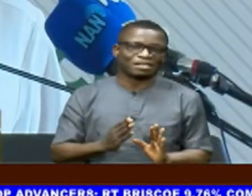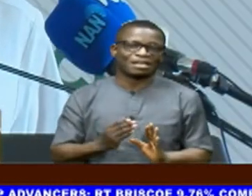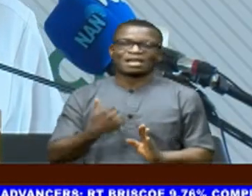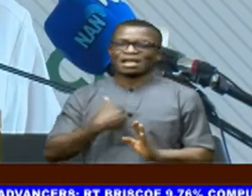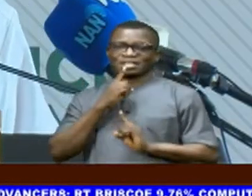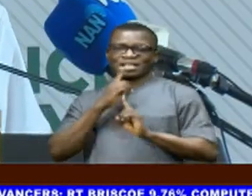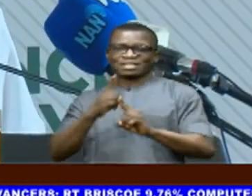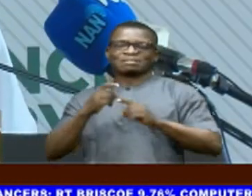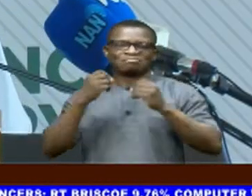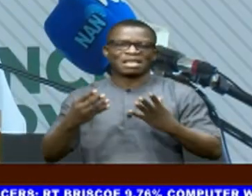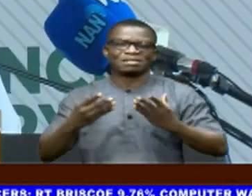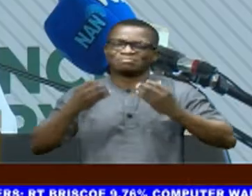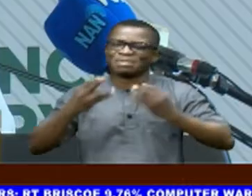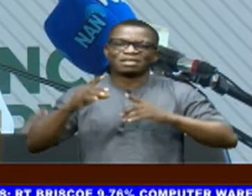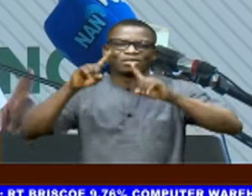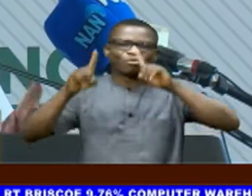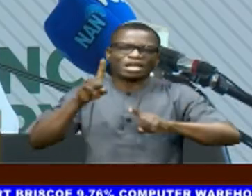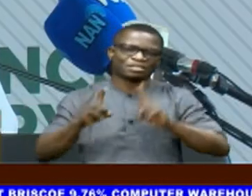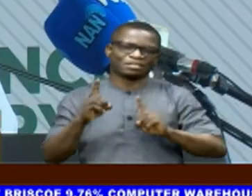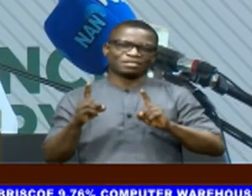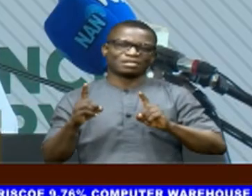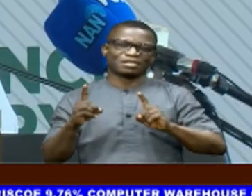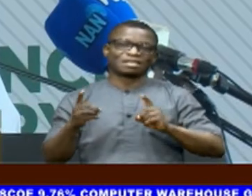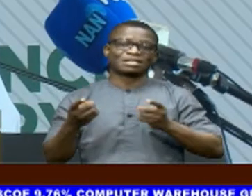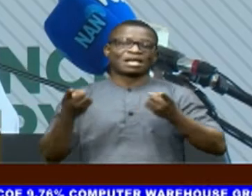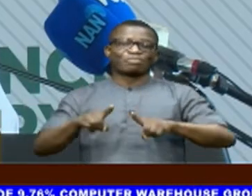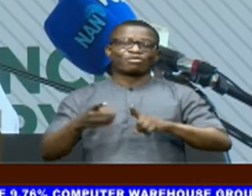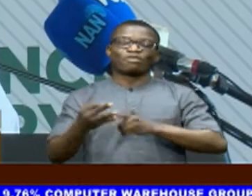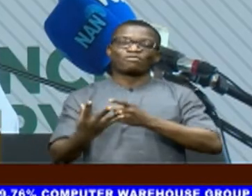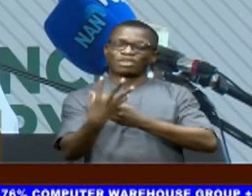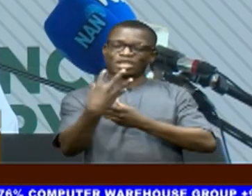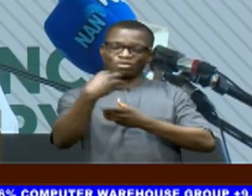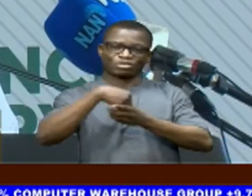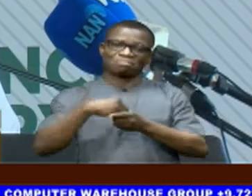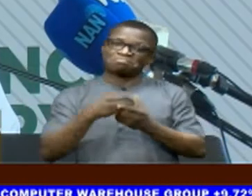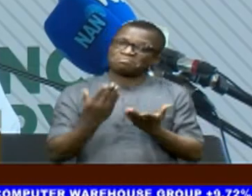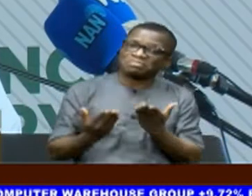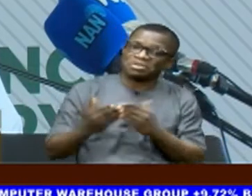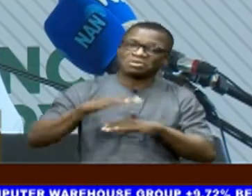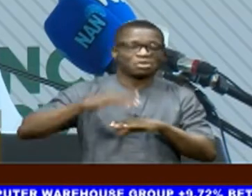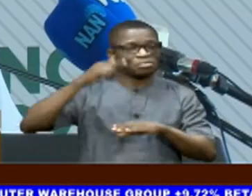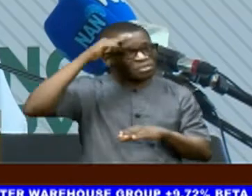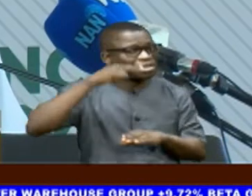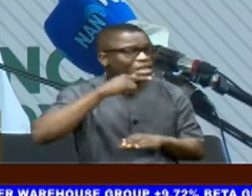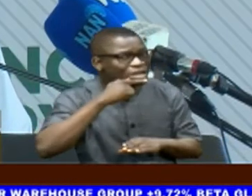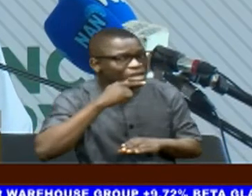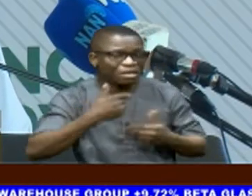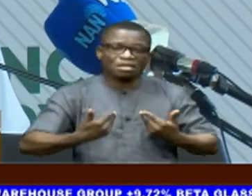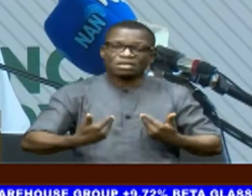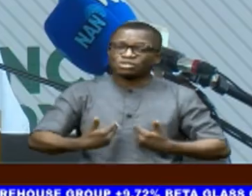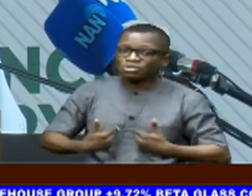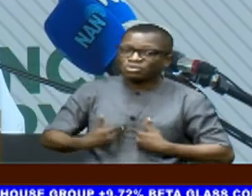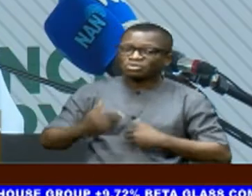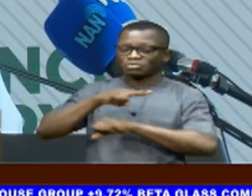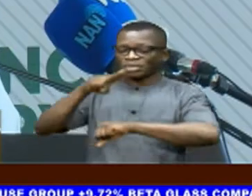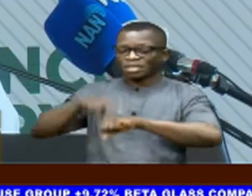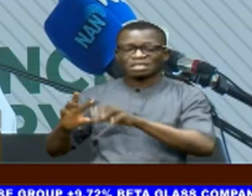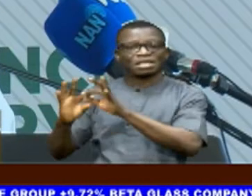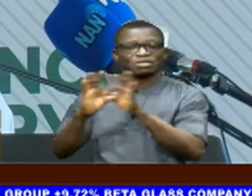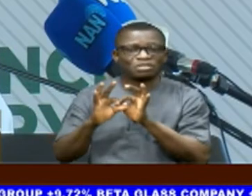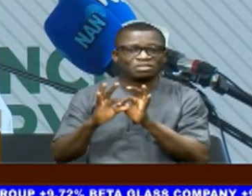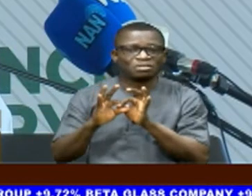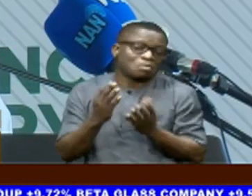many floating questions of inclusiveness, be it on gender, youth, national unity,